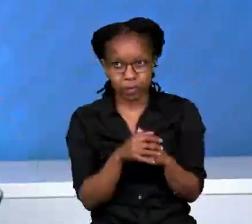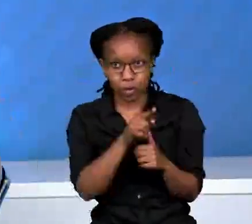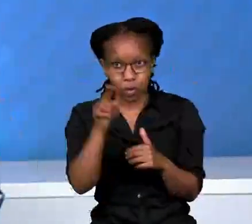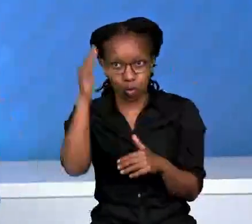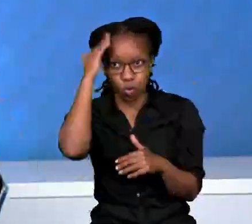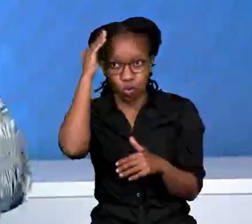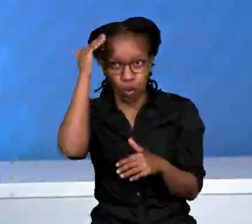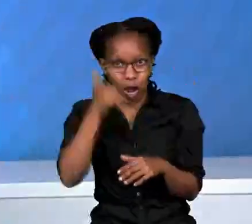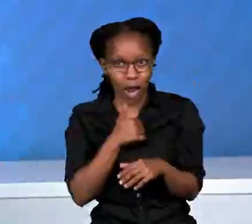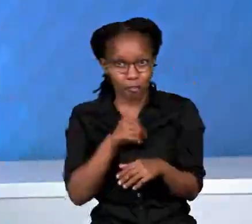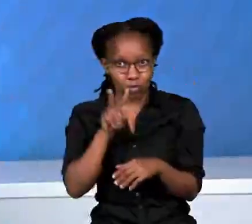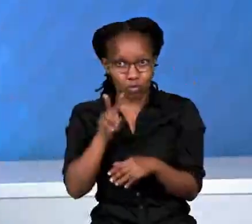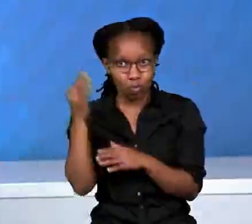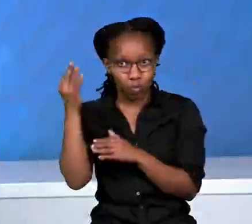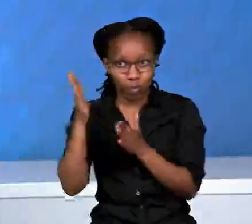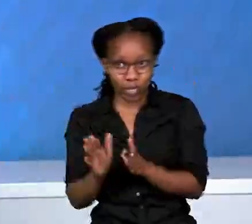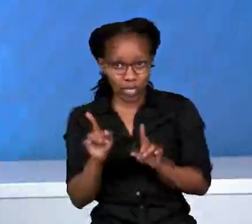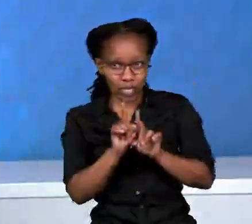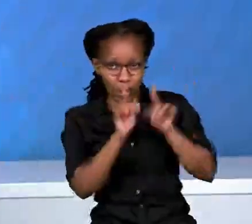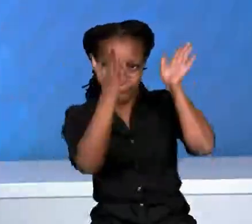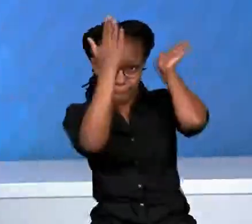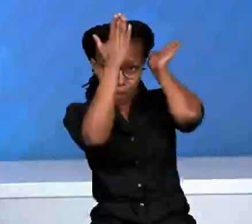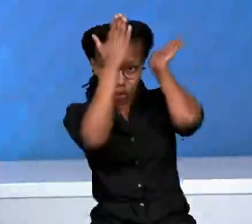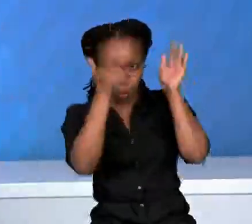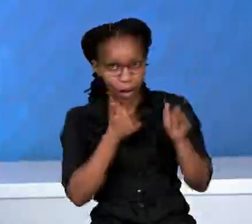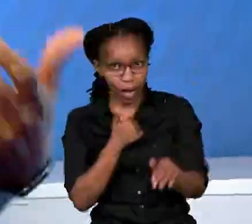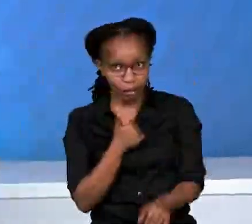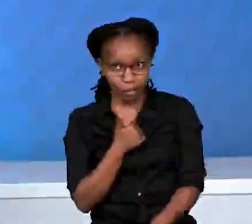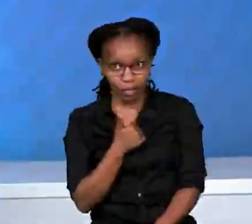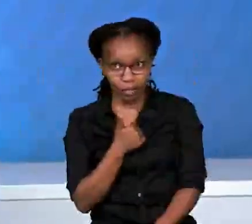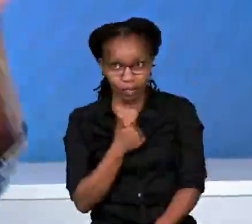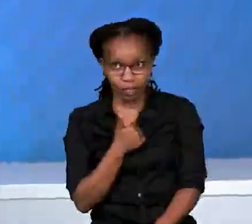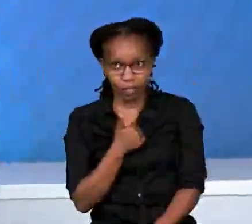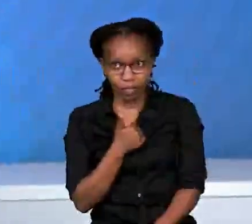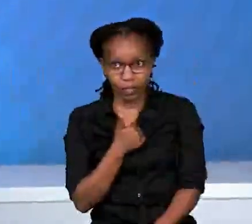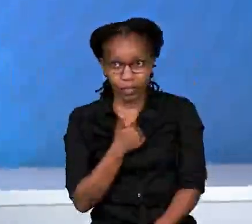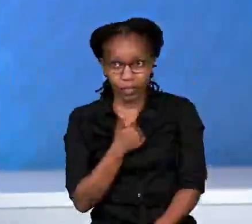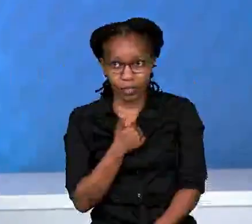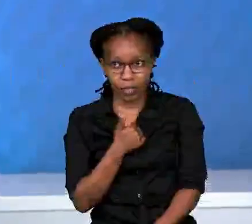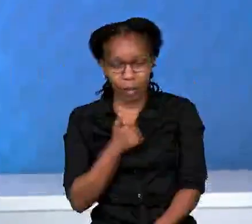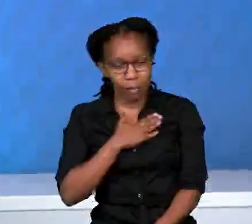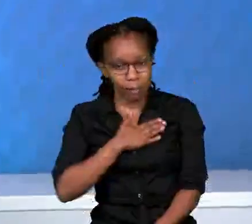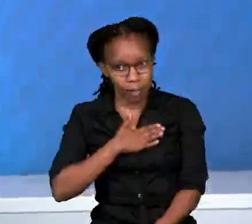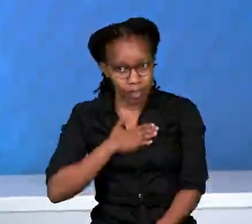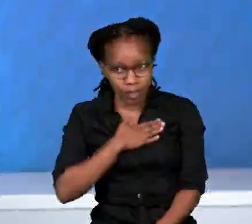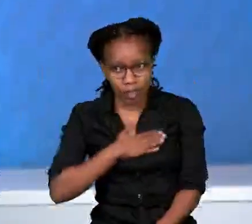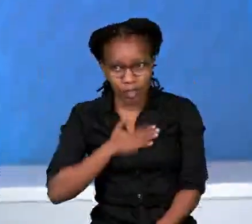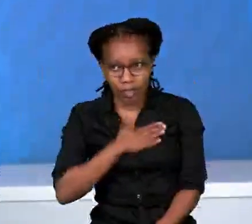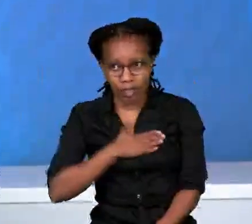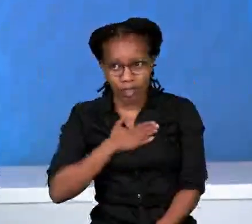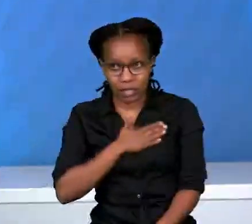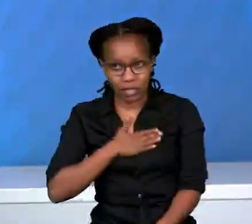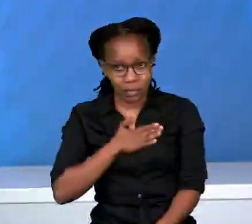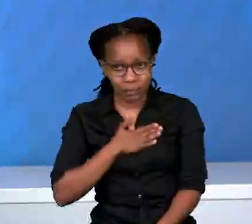have two great pastors here, and I have Bishop on the line. I think, I beg them, I request, I beseech them, look